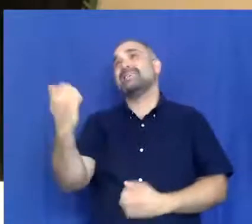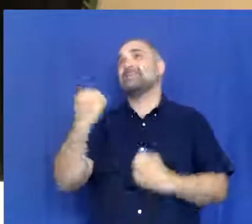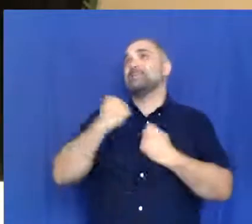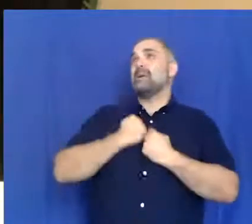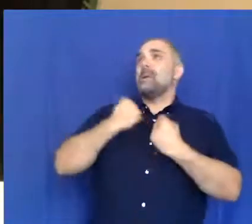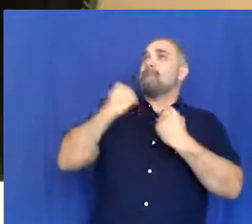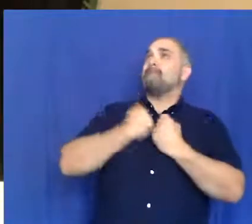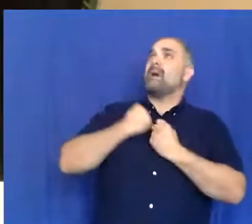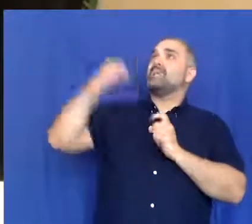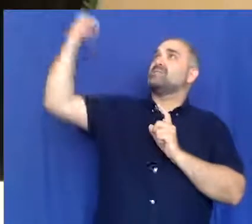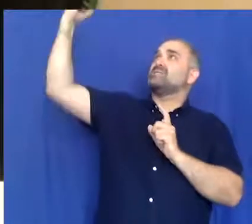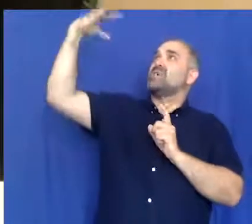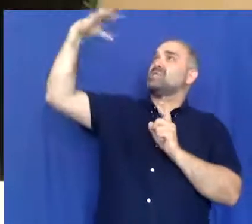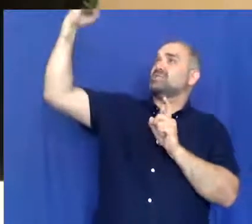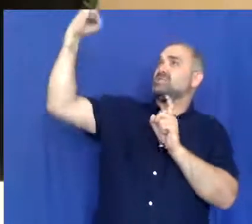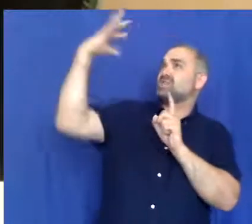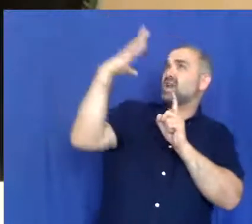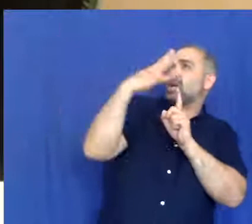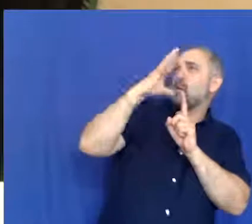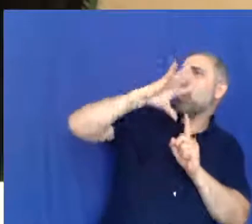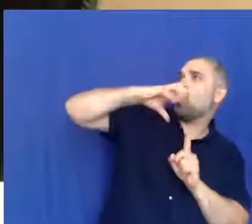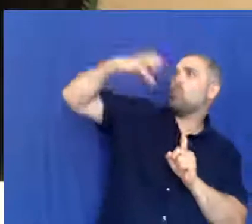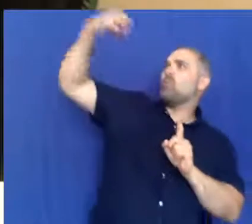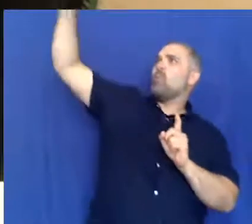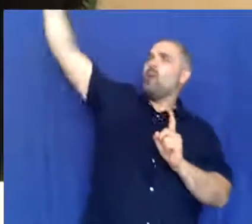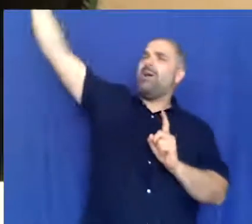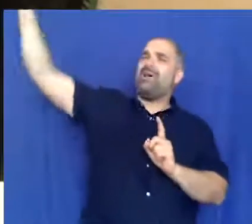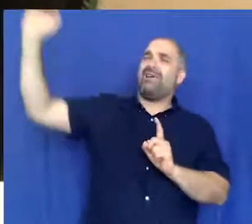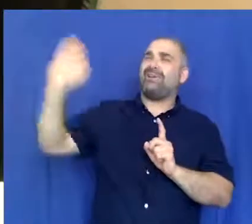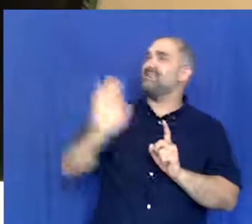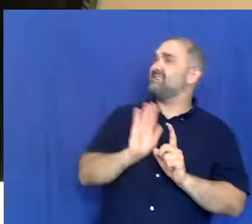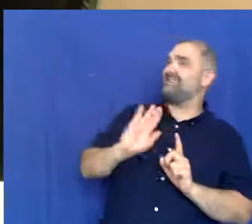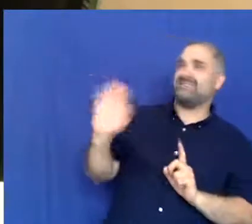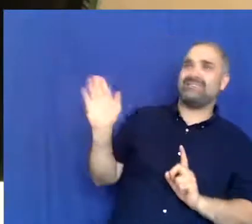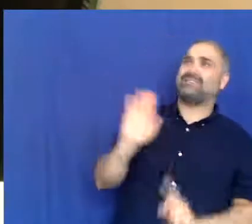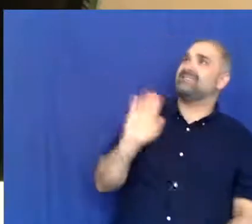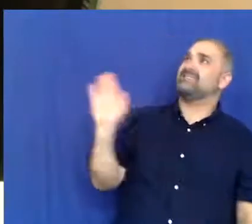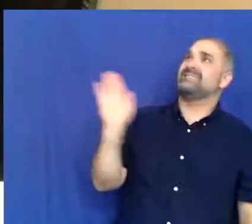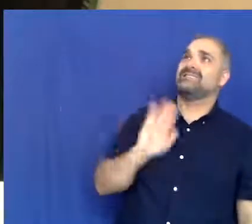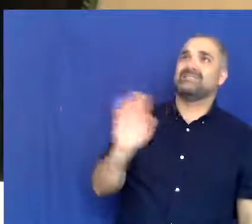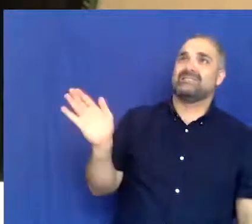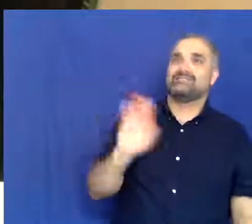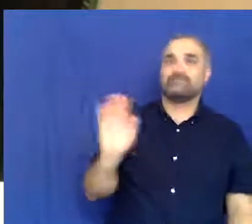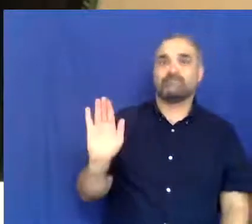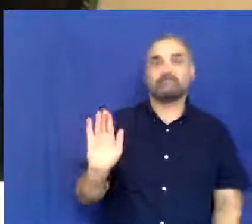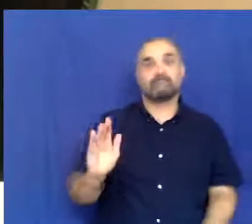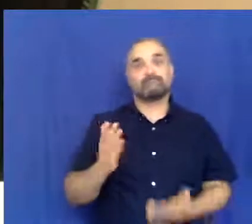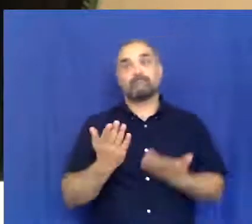Please don't take my sunshine away.